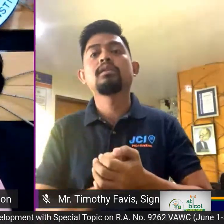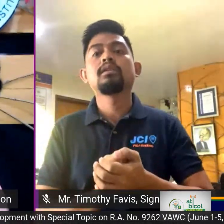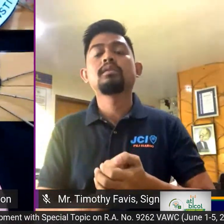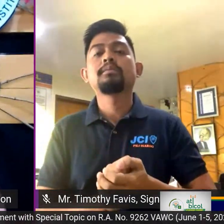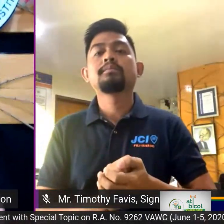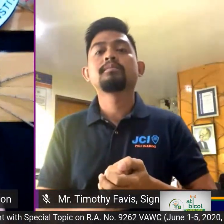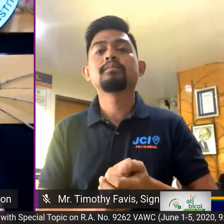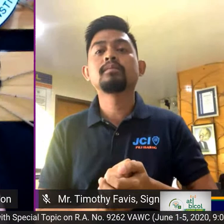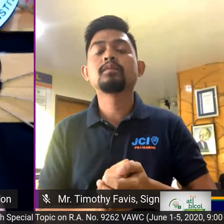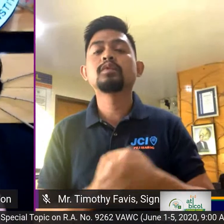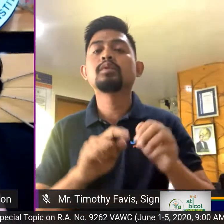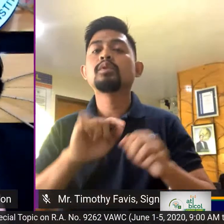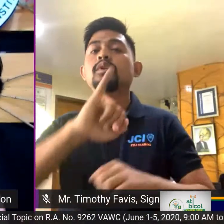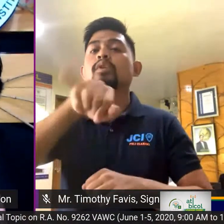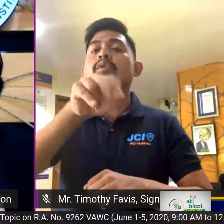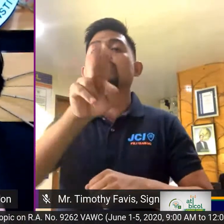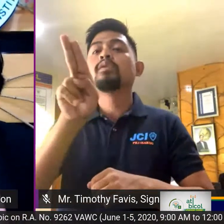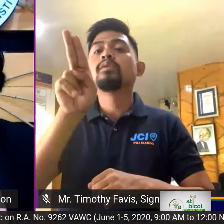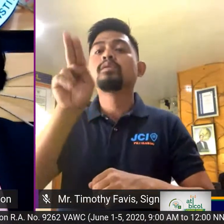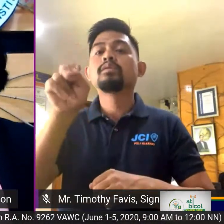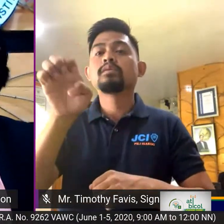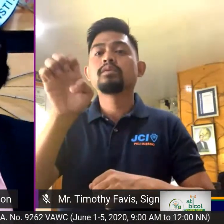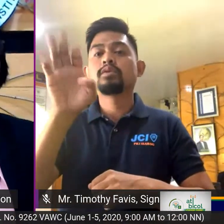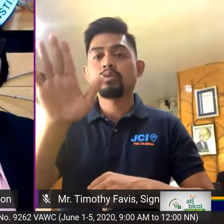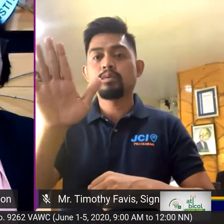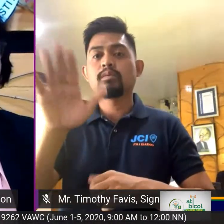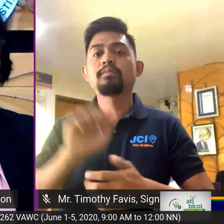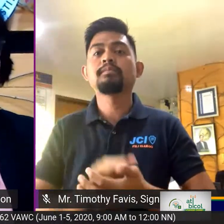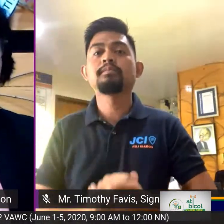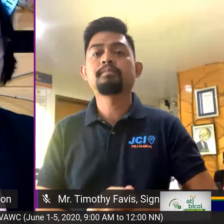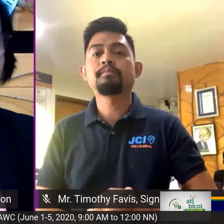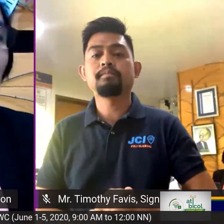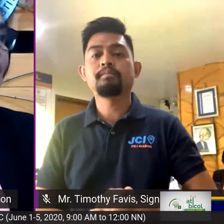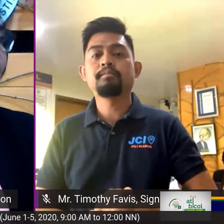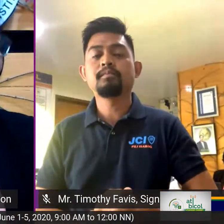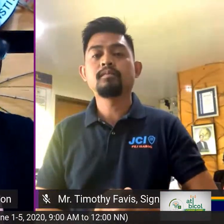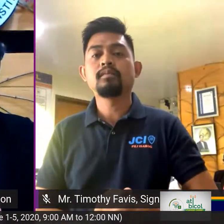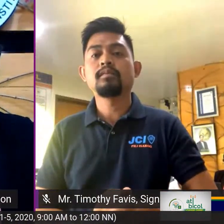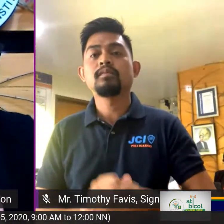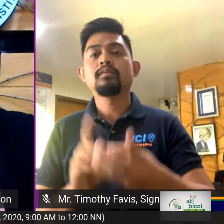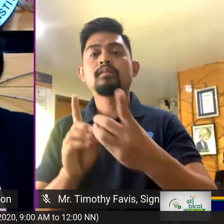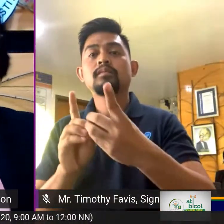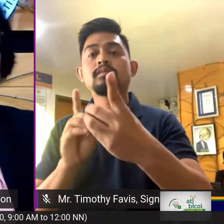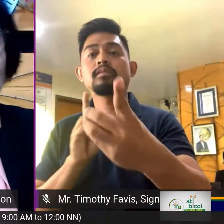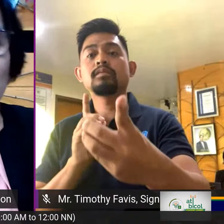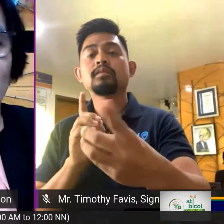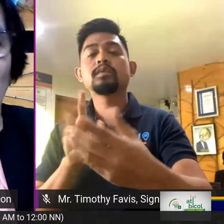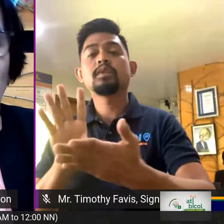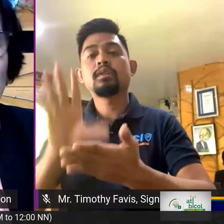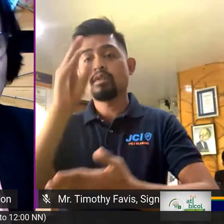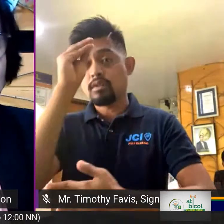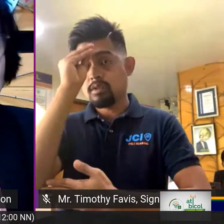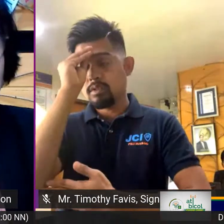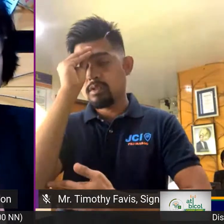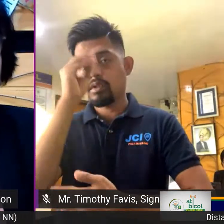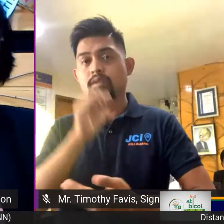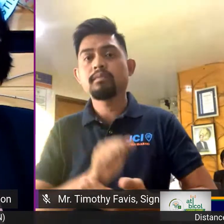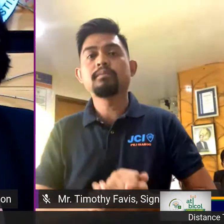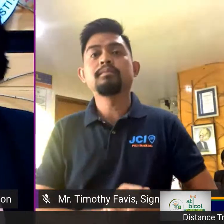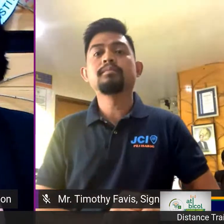It will be June 1 to 5 at a distance learning of ATI Region 5.